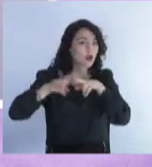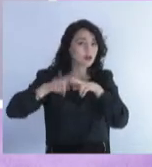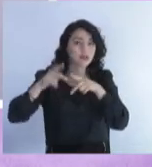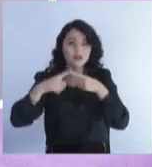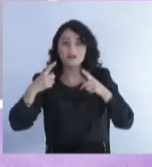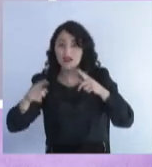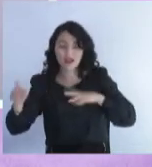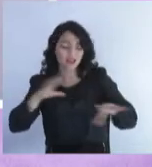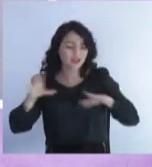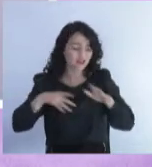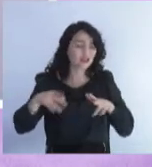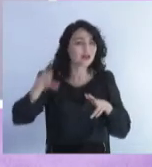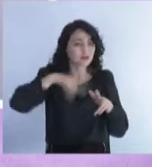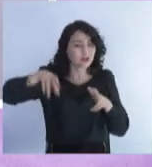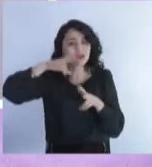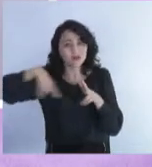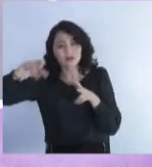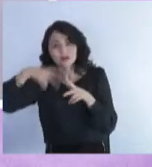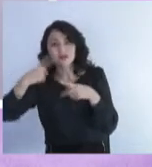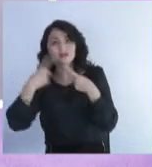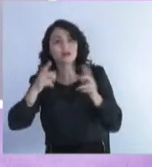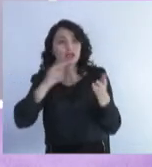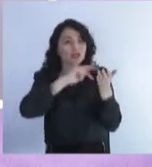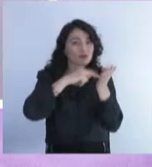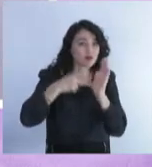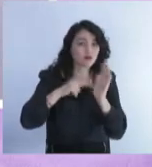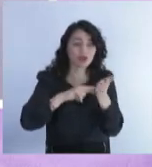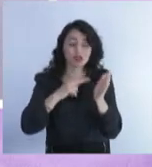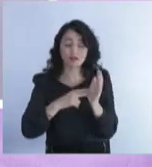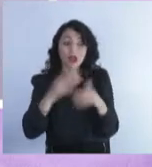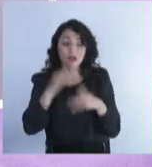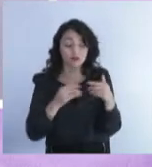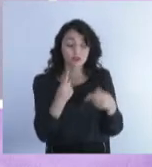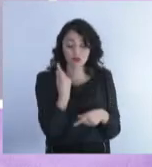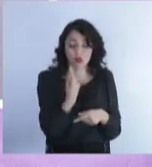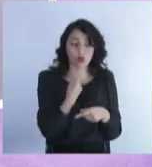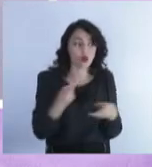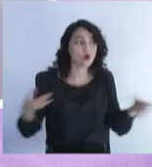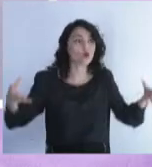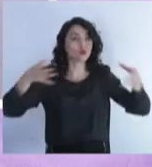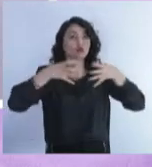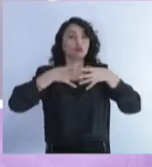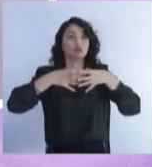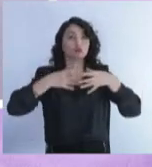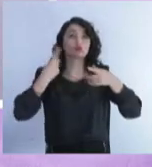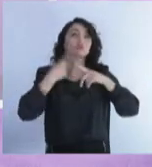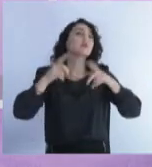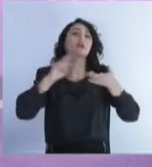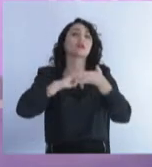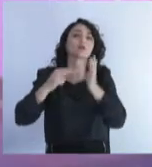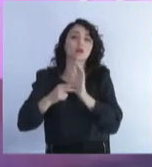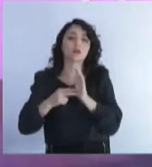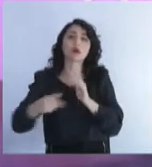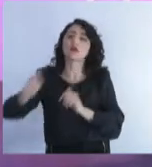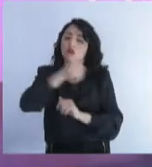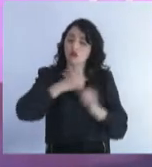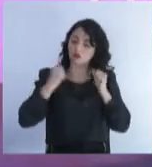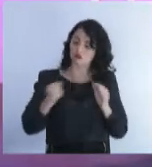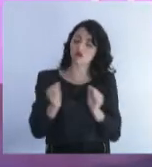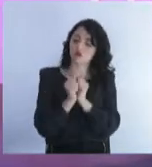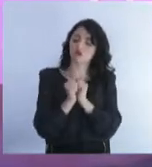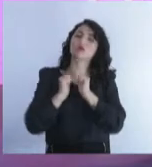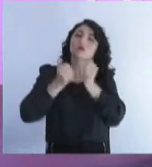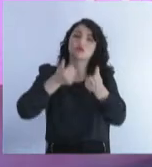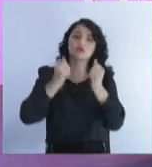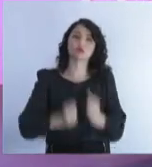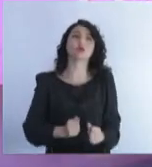the problems that we face are collective problems. They're problems we can only solve together.